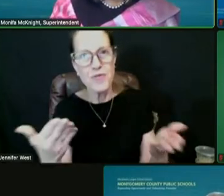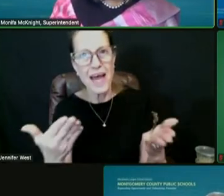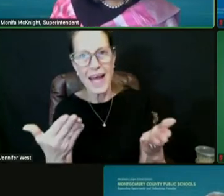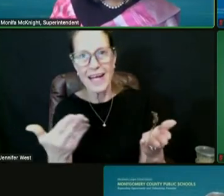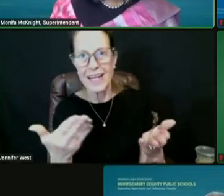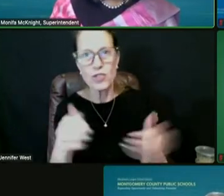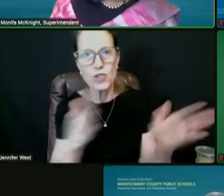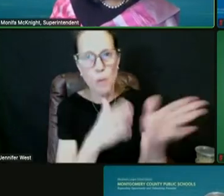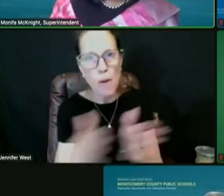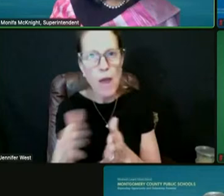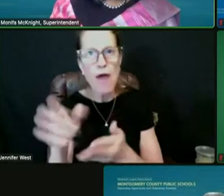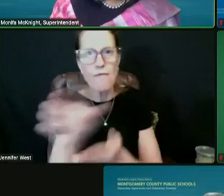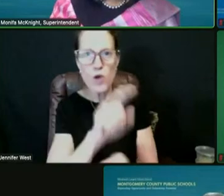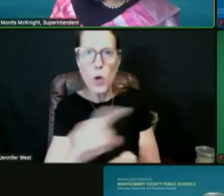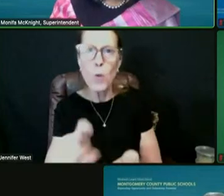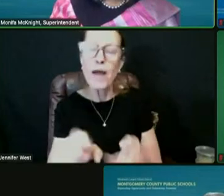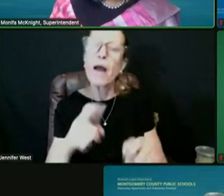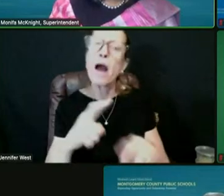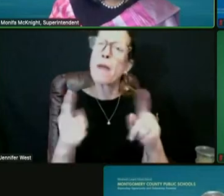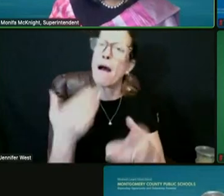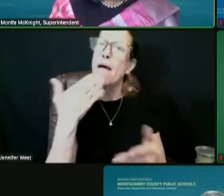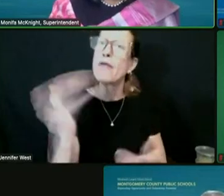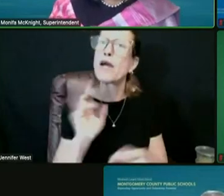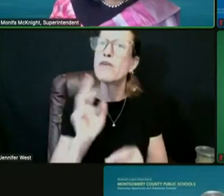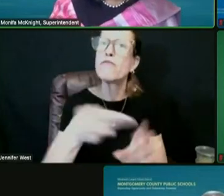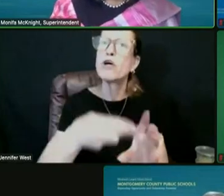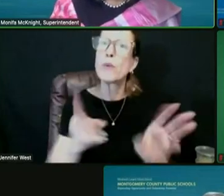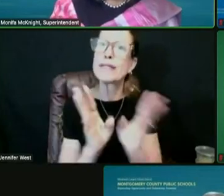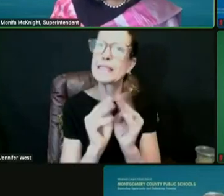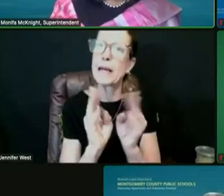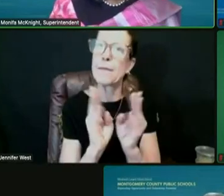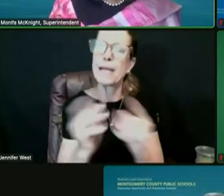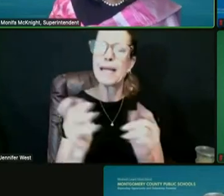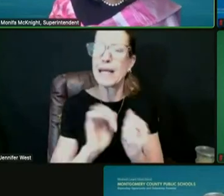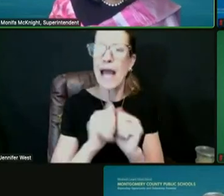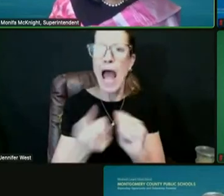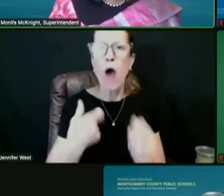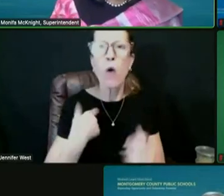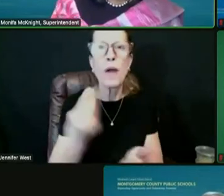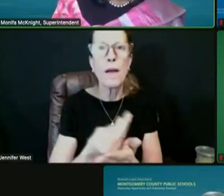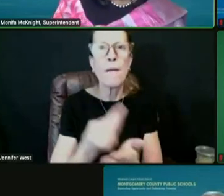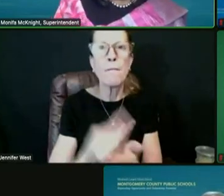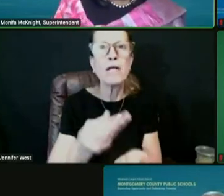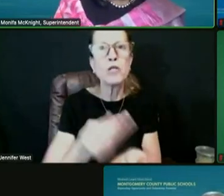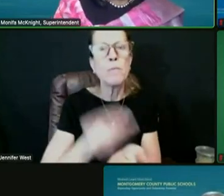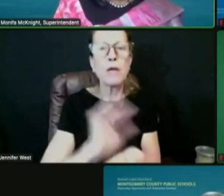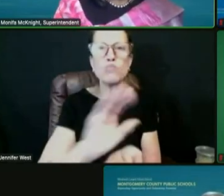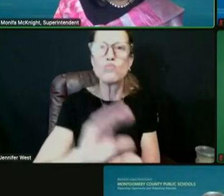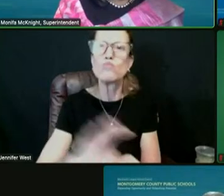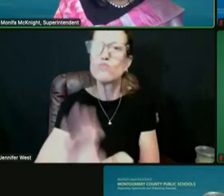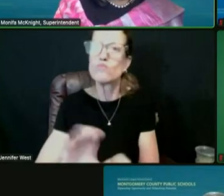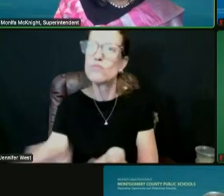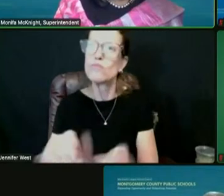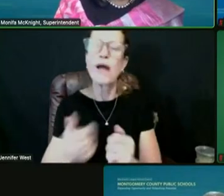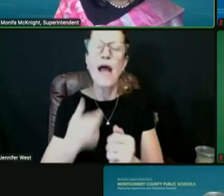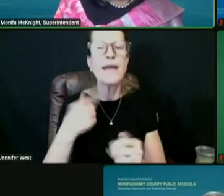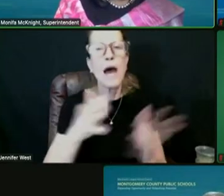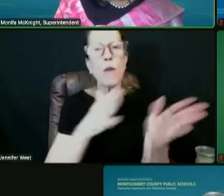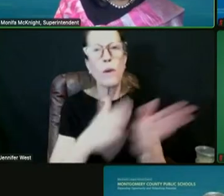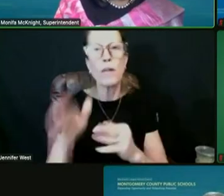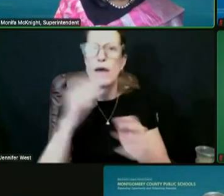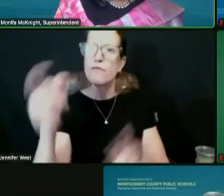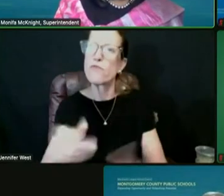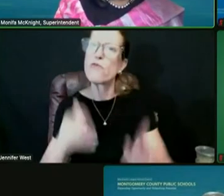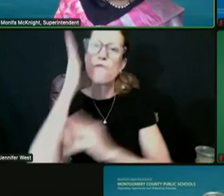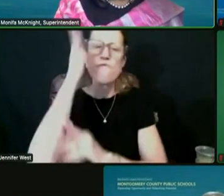investment in our school system and our commitment towards the future is really important. And so I thank you for being able to spend some time with us this evening